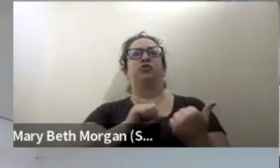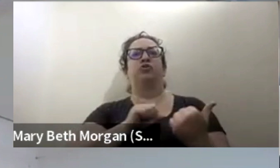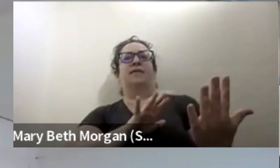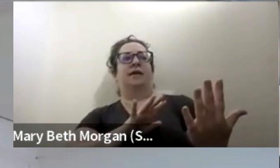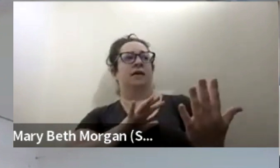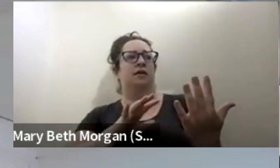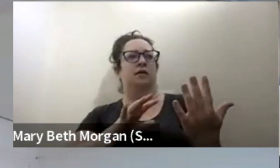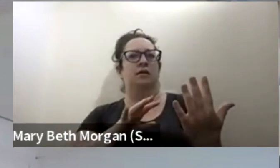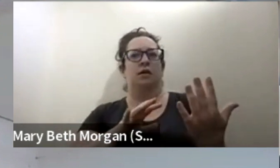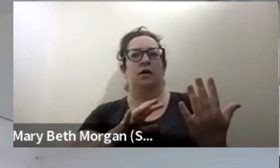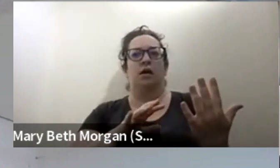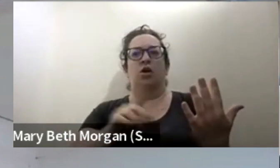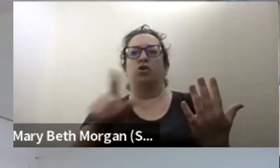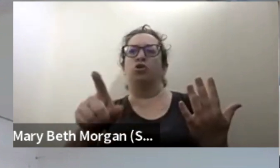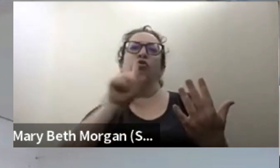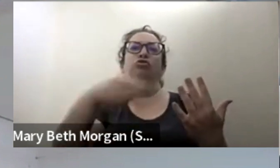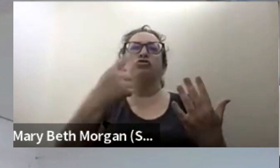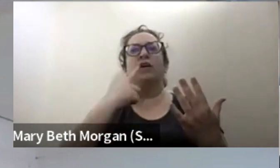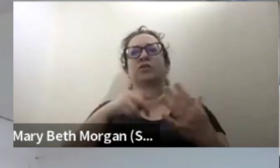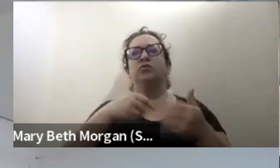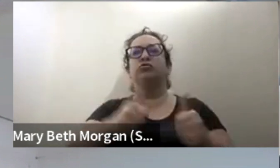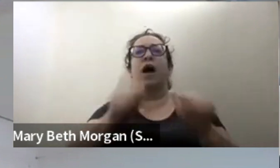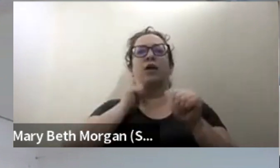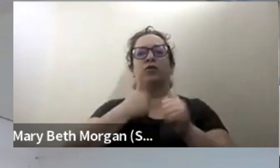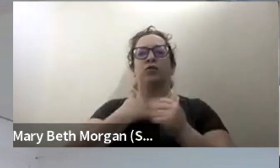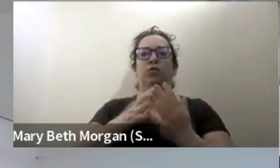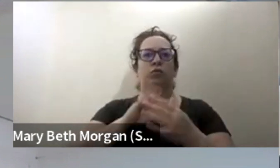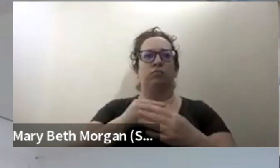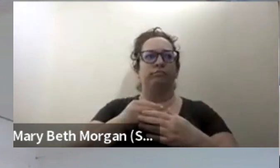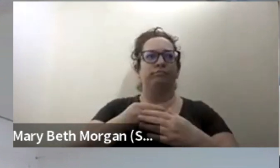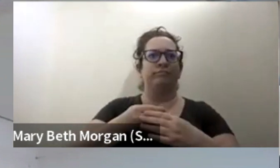simply not true. Shakespeare was accused of these things at